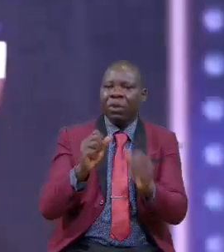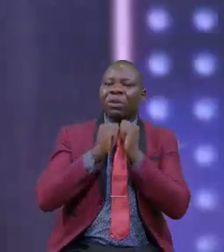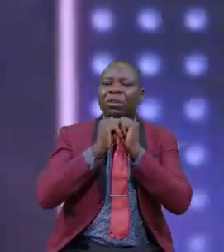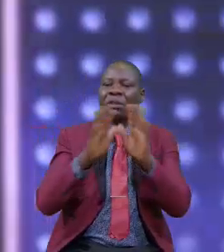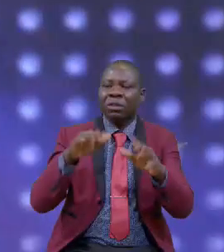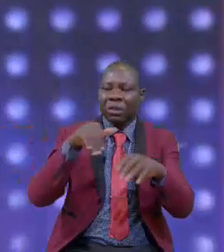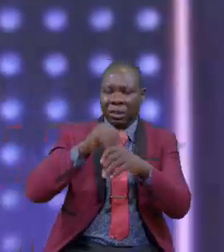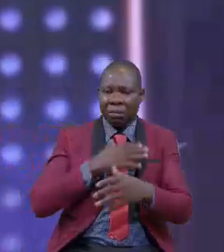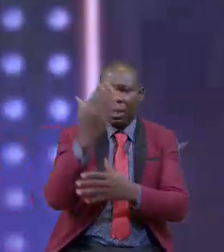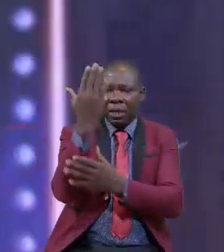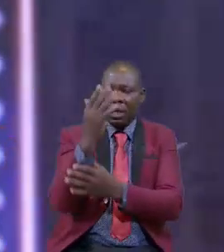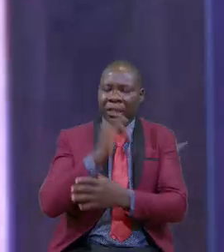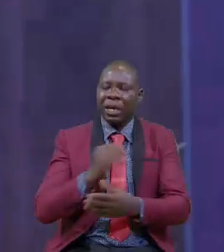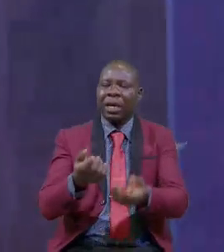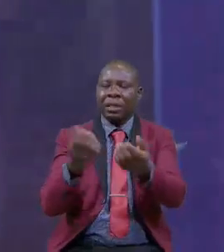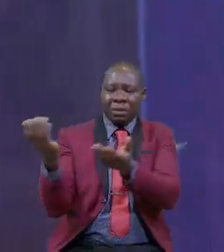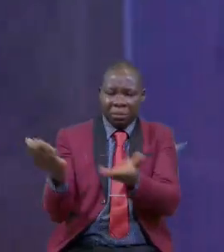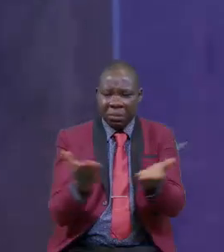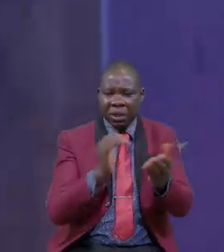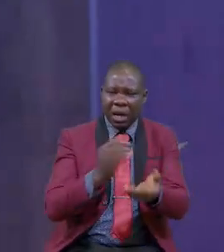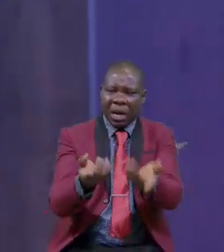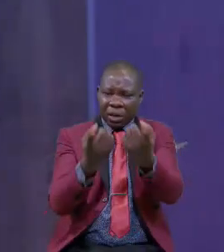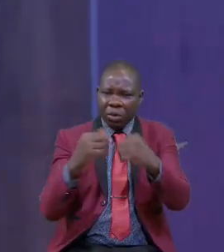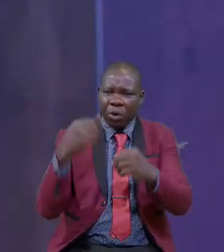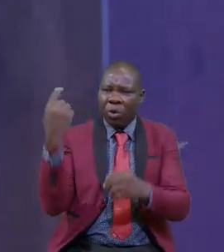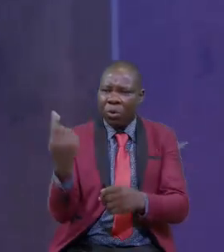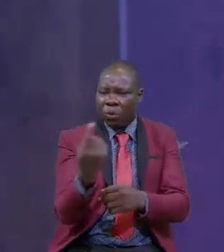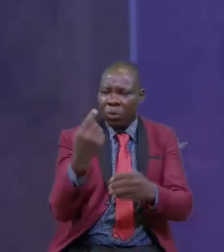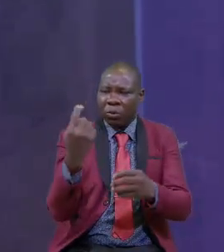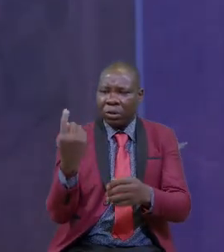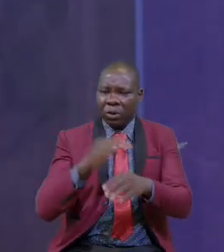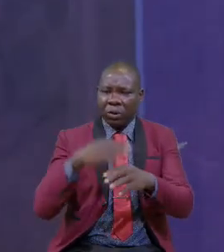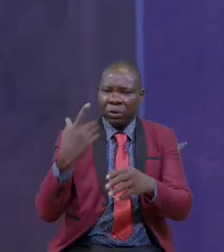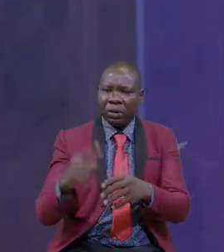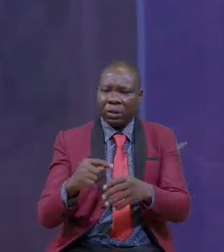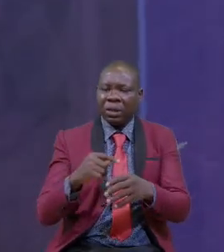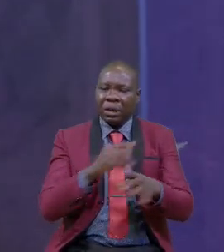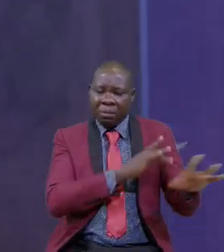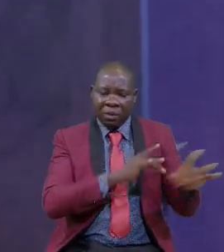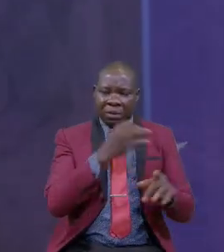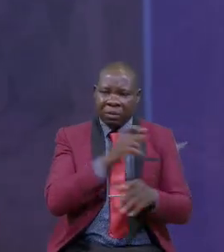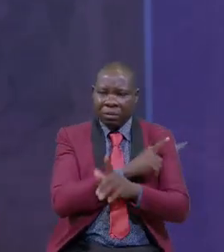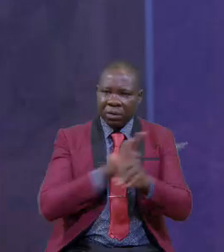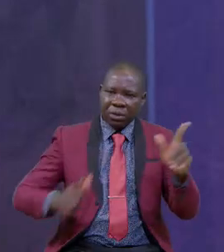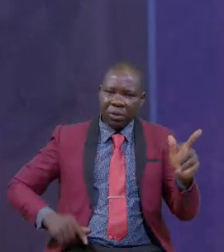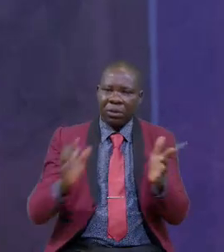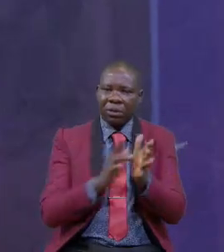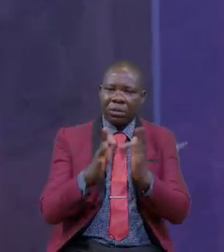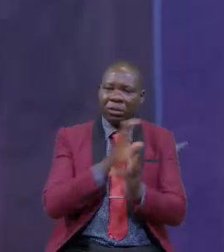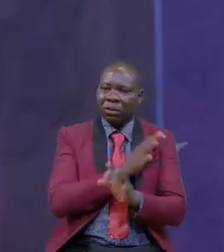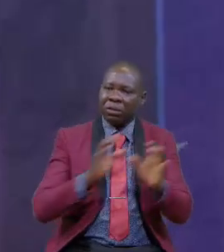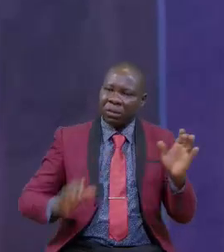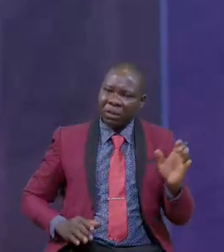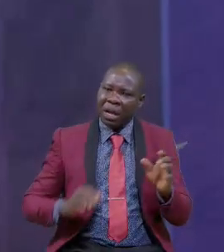the Lord Jesus Christ. And that's what we need to find out. Are you poor in spirit? Are